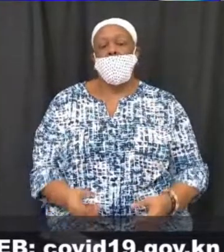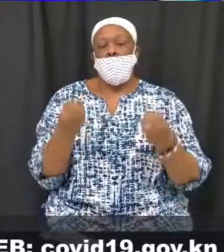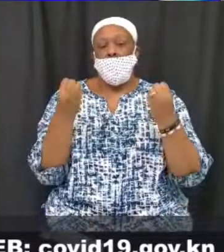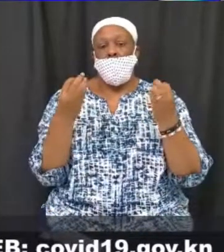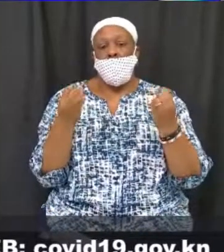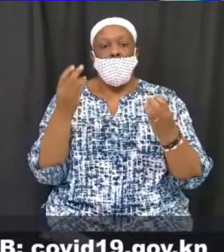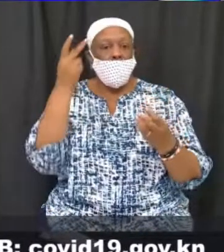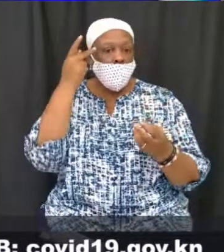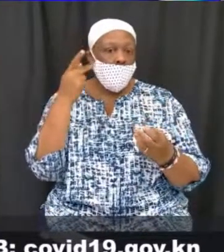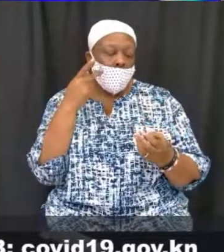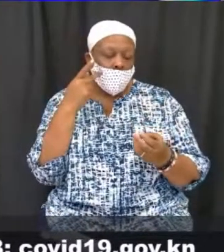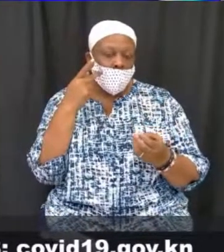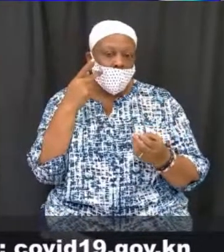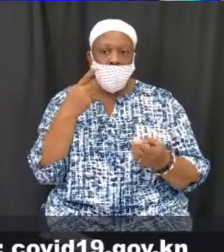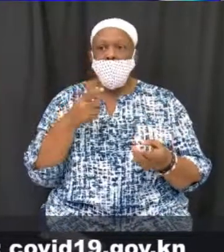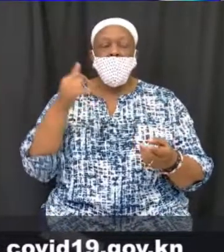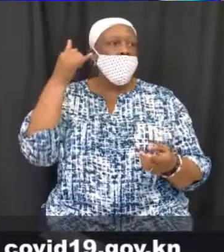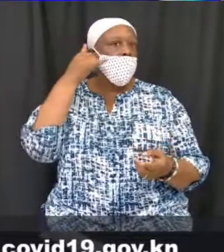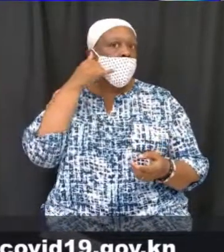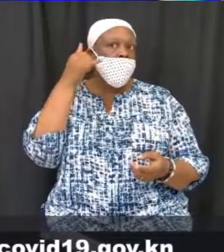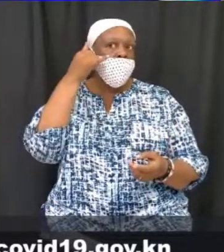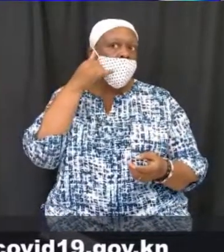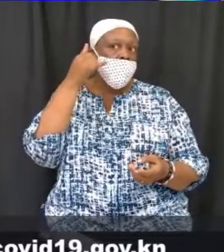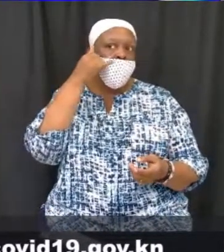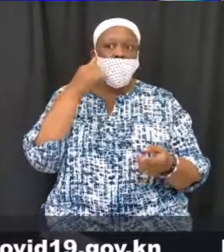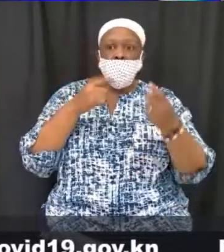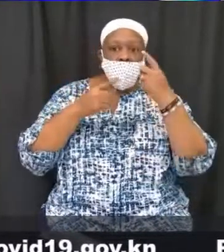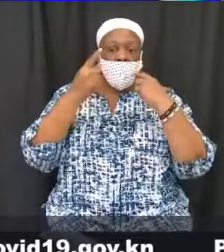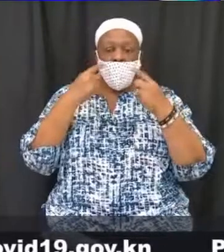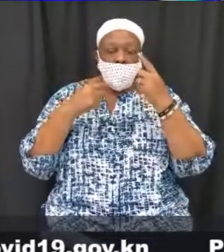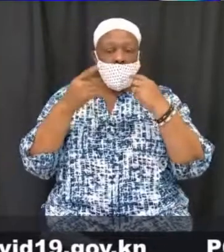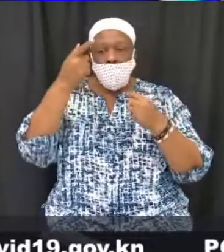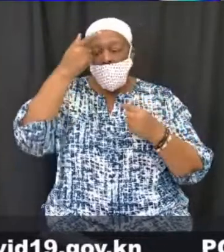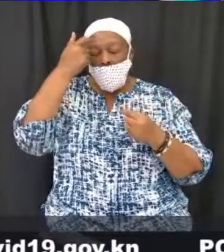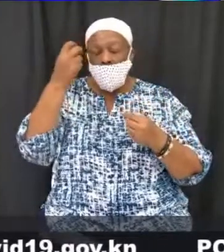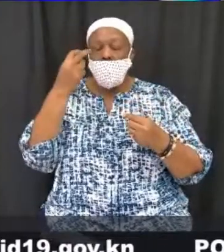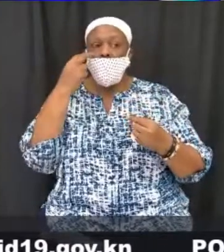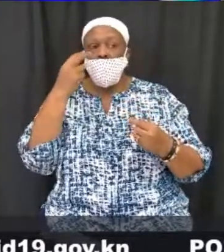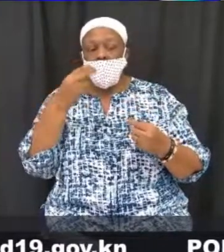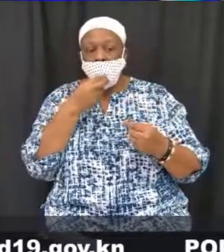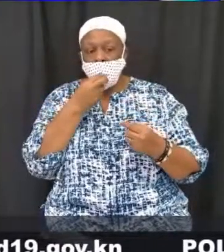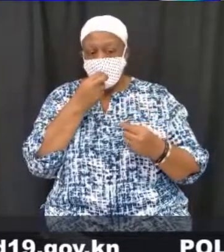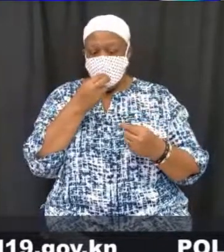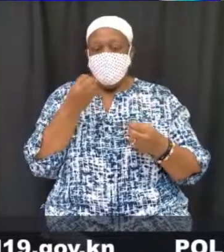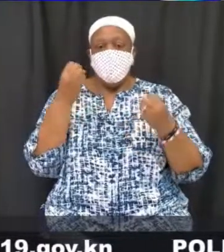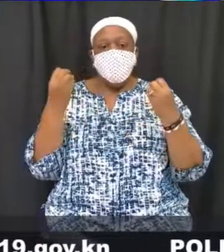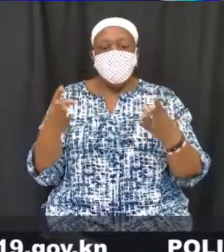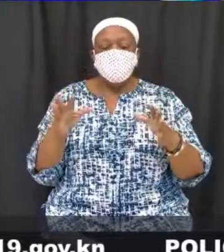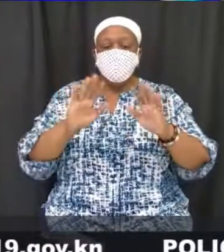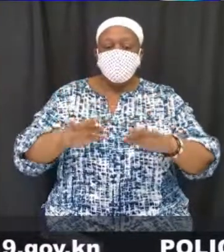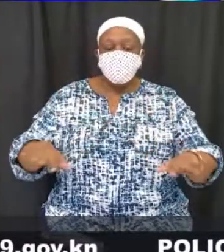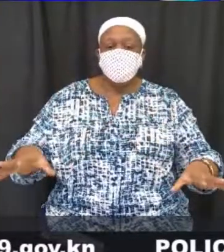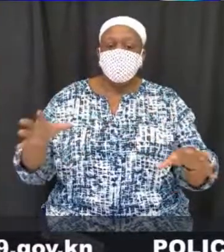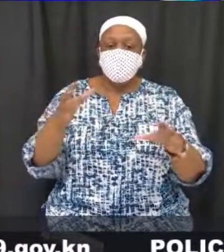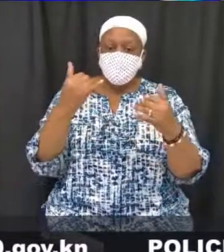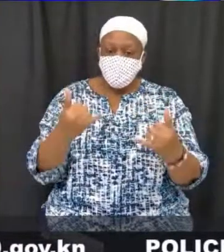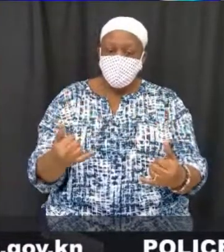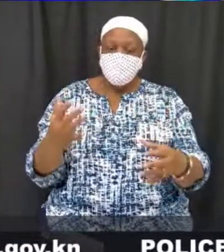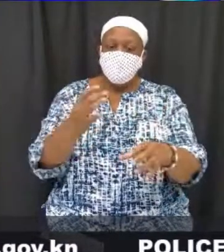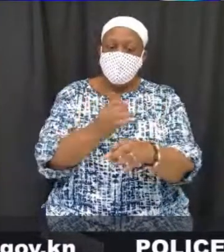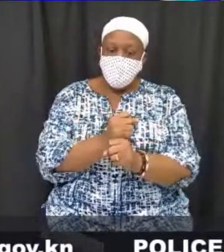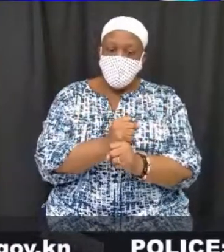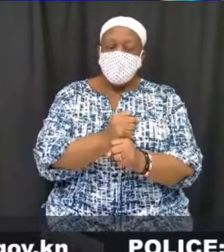current situation with the cluster involving school children and adults unfolds. We will continue to keep in your